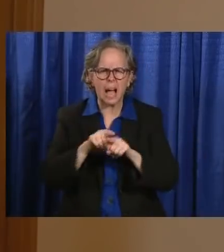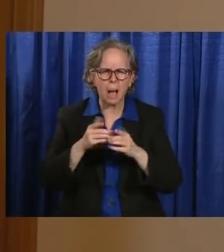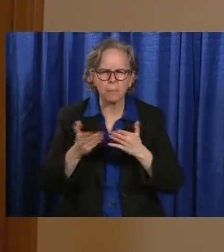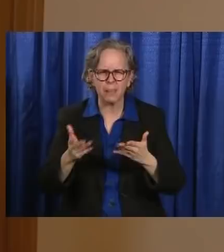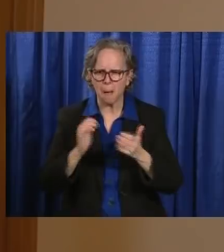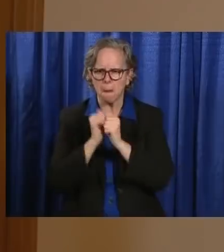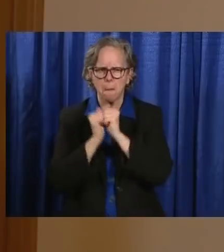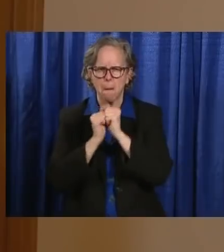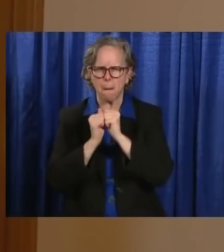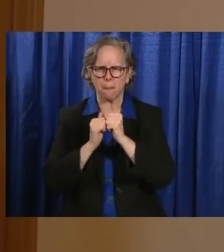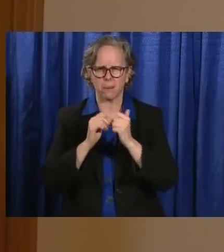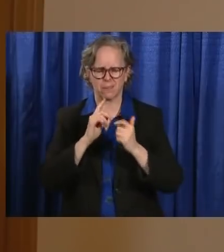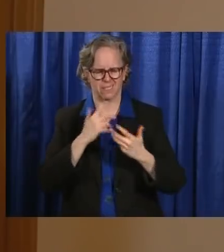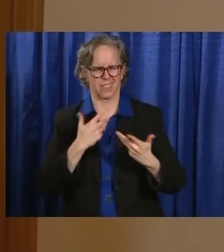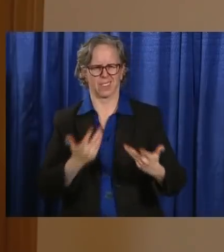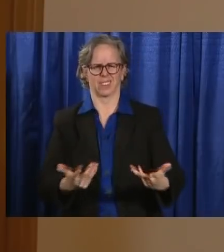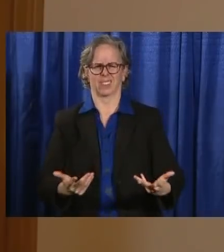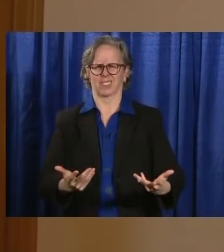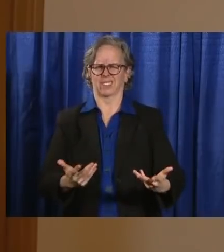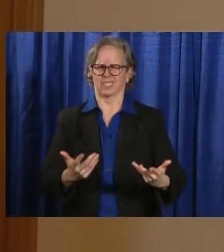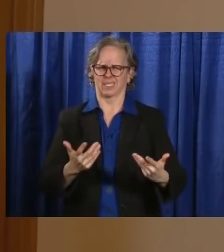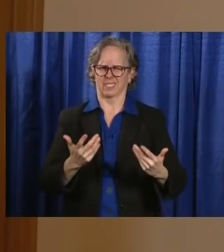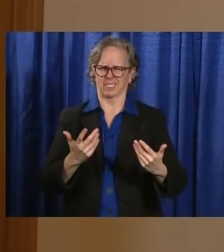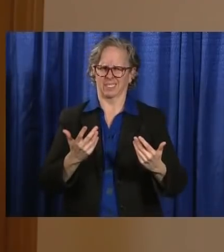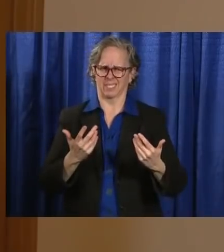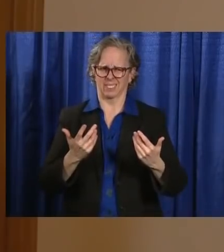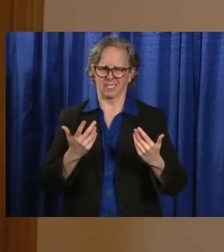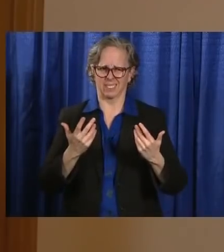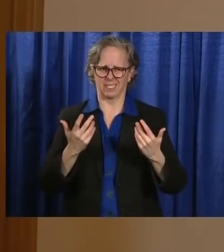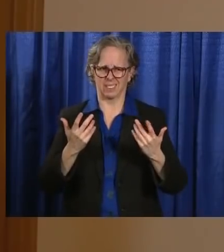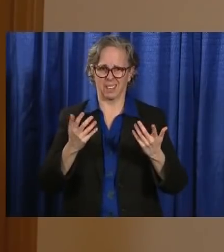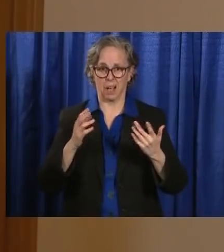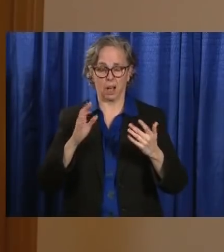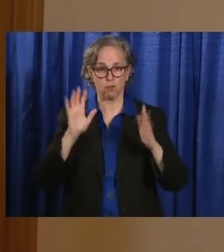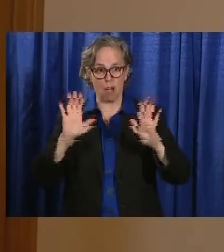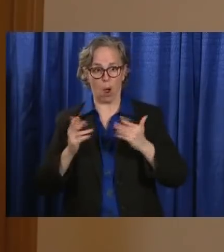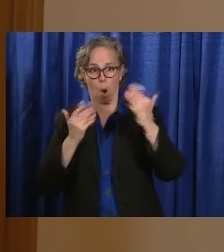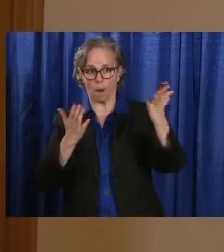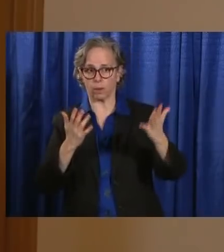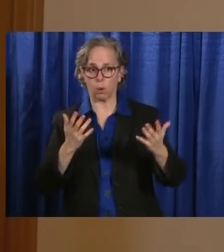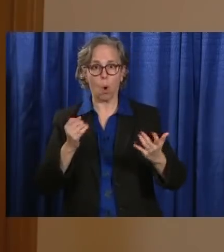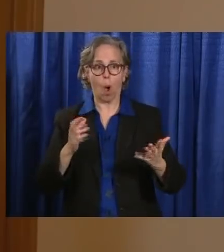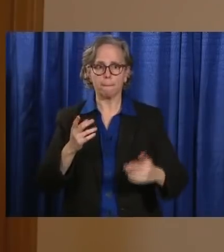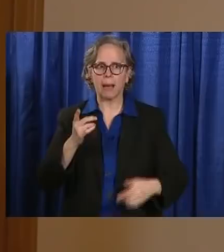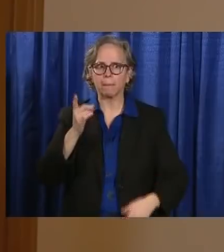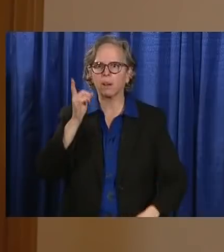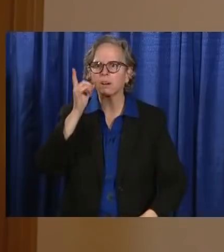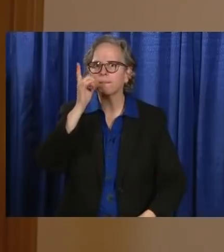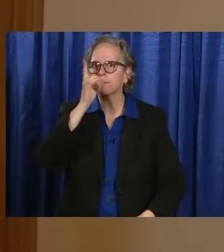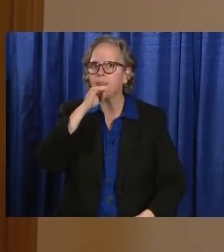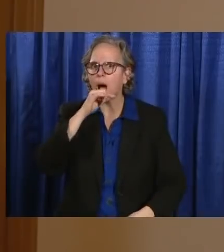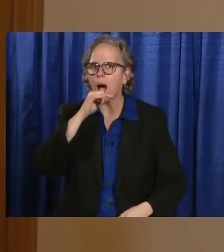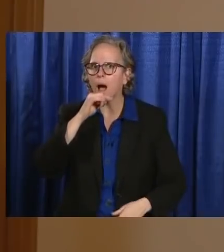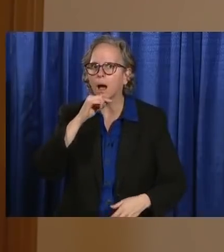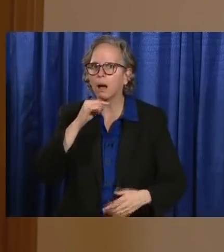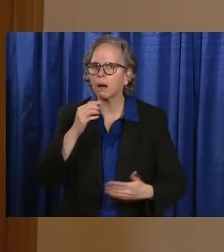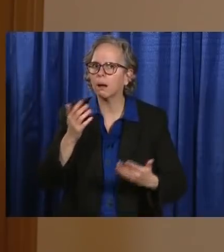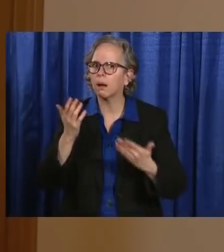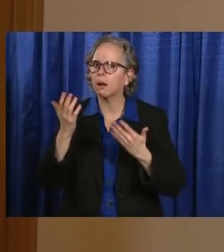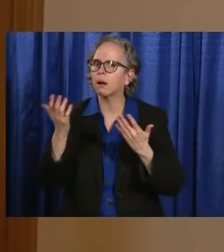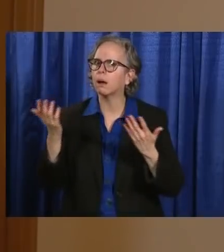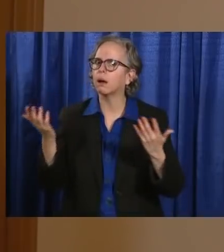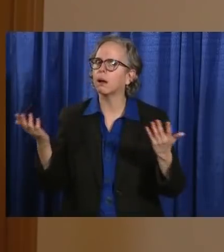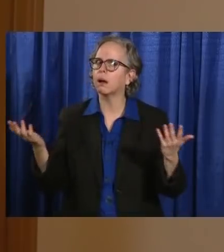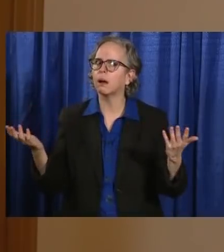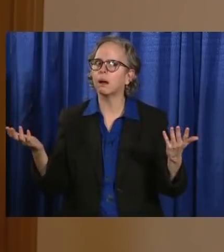there's also a lot of really false offers out there. And that's one of the reasons it's been so hard for us to give you exact numbers,